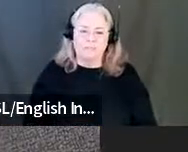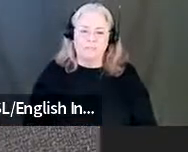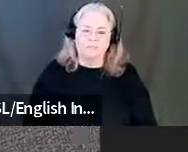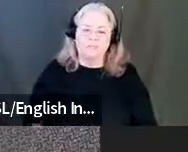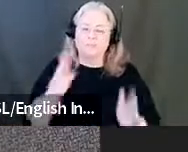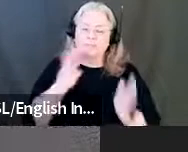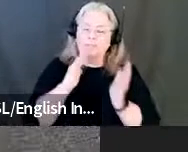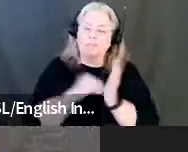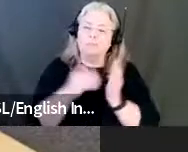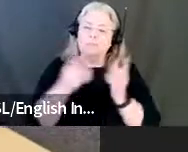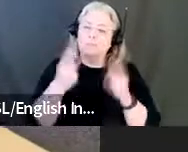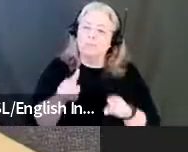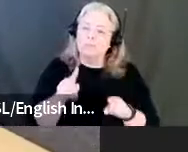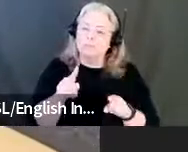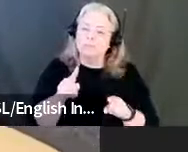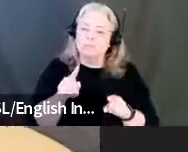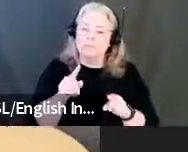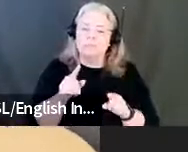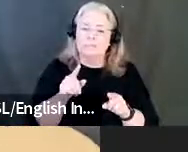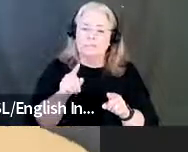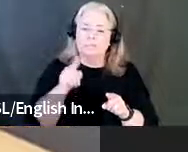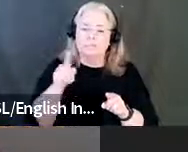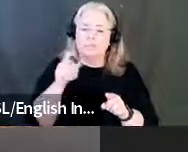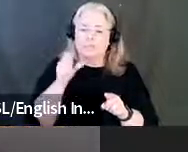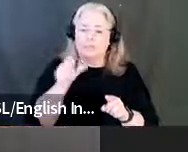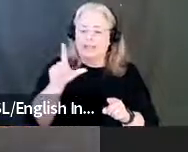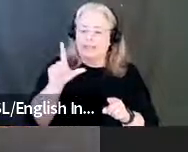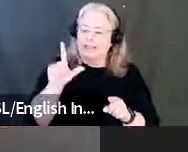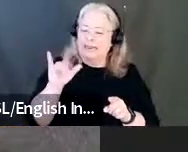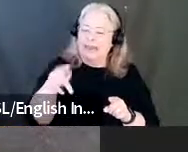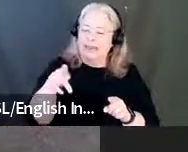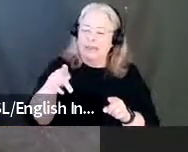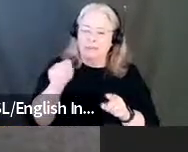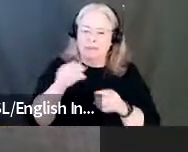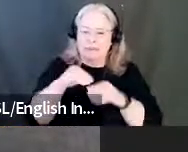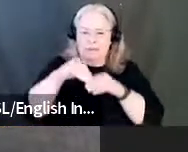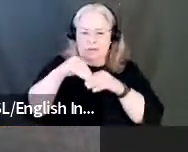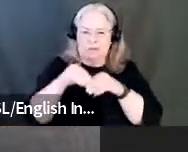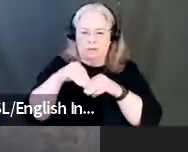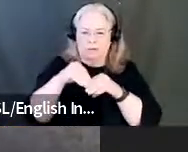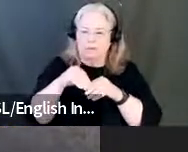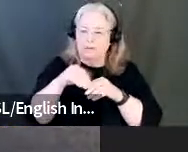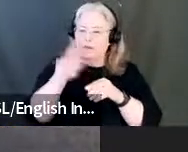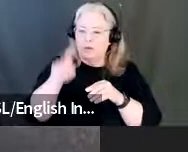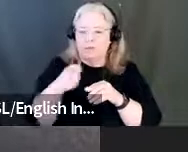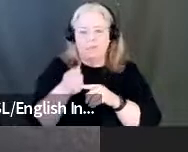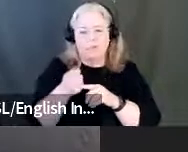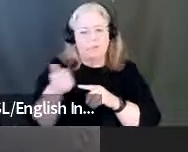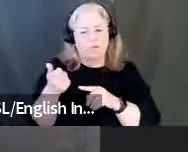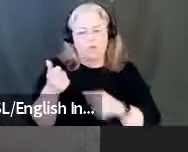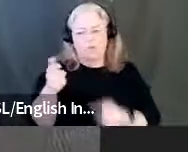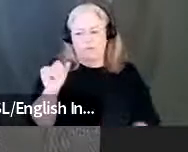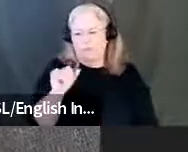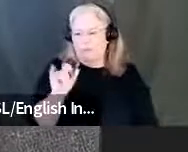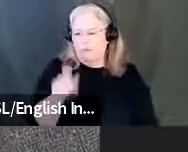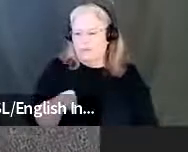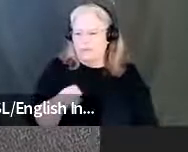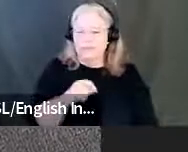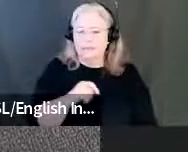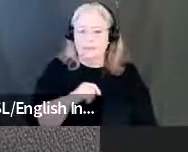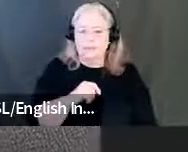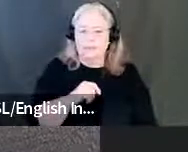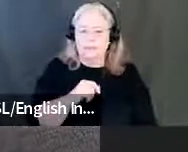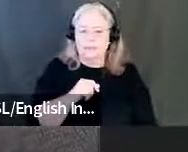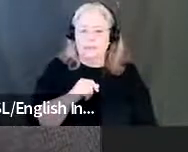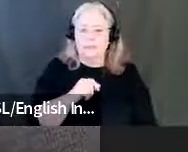often happens is sometimes you get these lips on here. And those lips have to get removed as well. So the